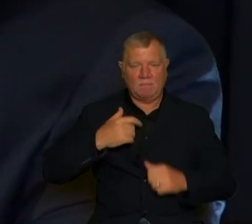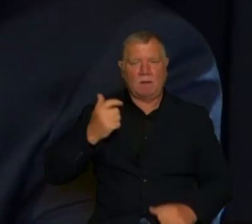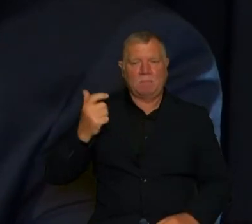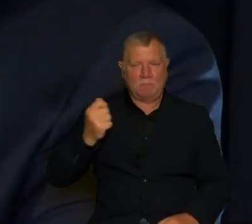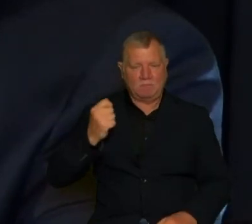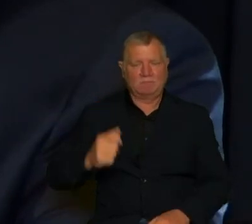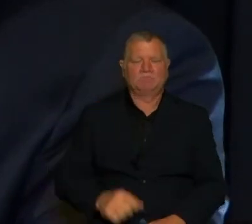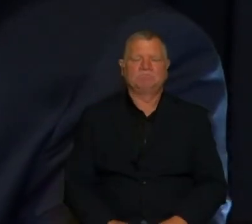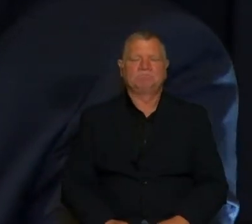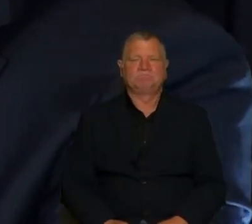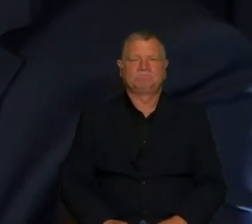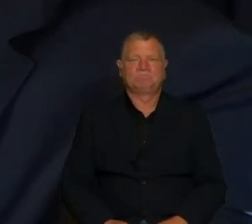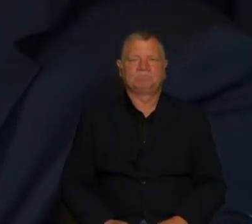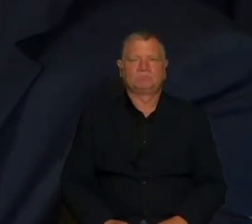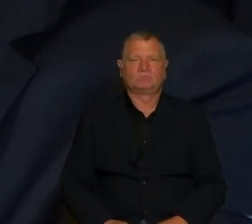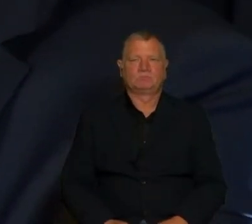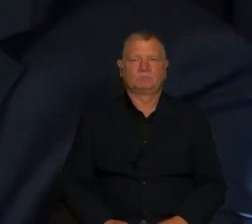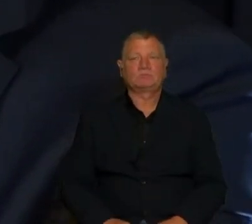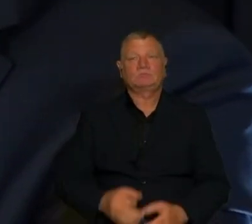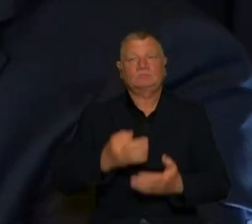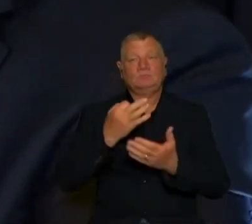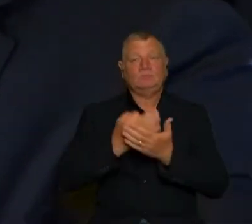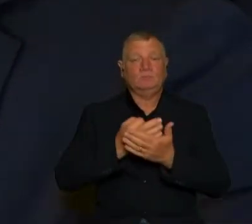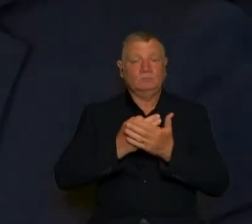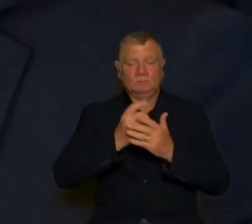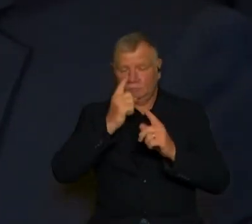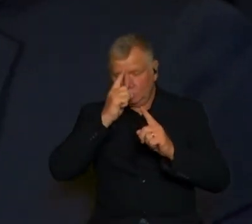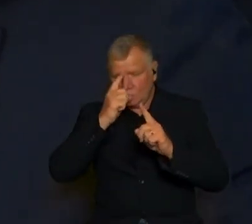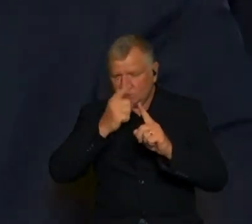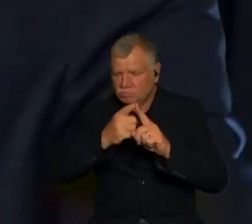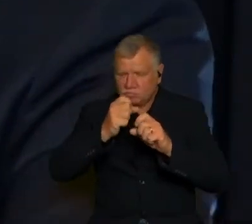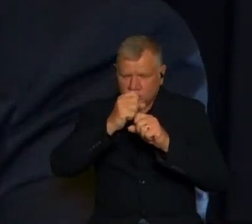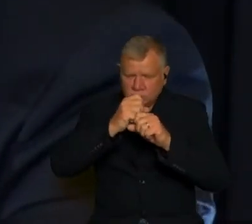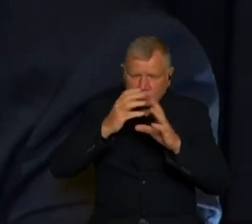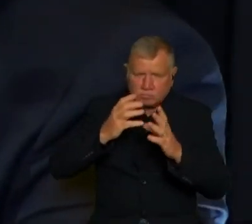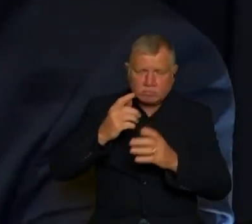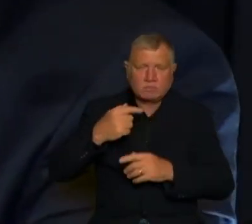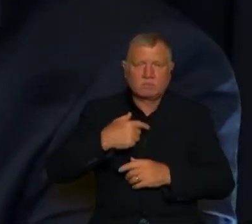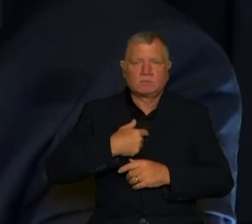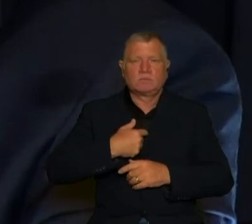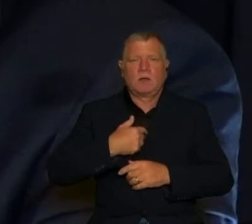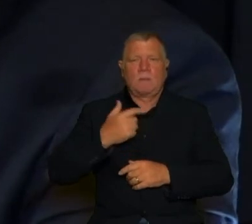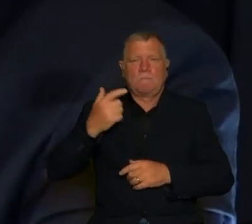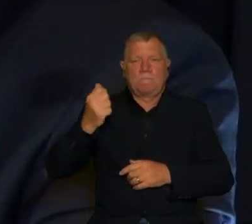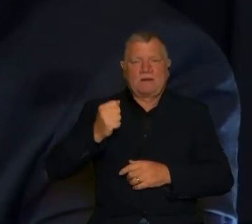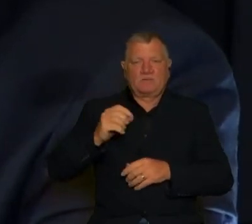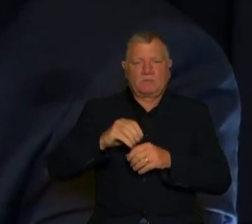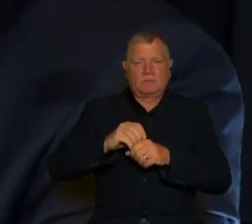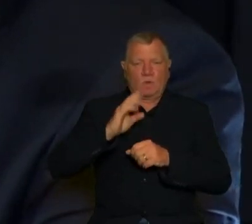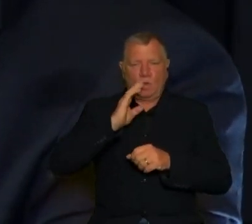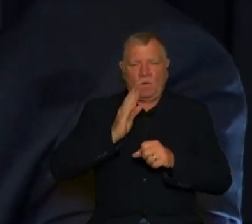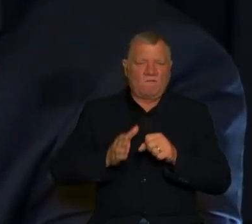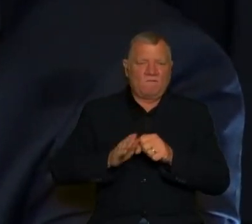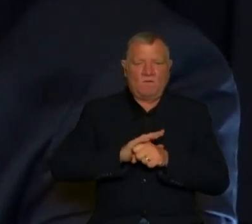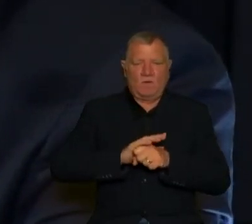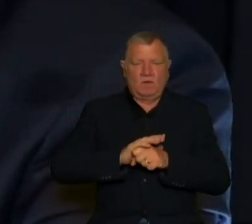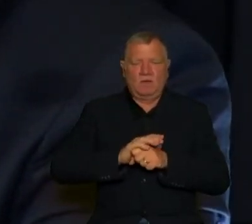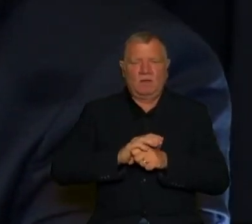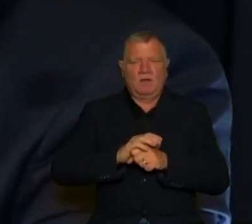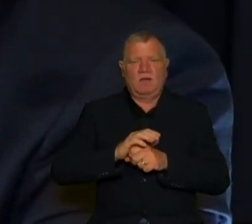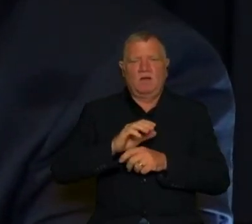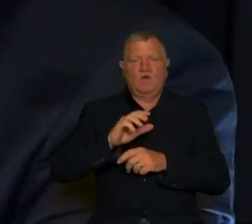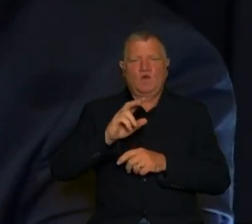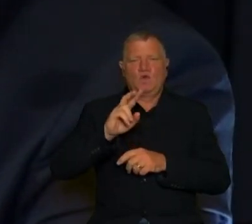benefits. As per the fiscal plan projections, we expect the Pension Reserve Trust will be fully funded by fiscal